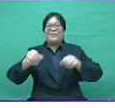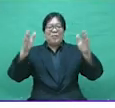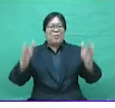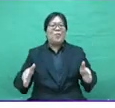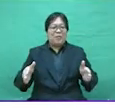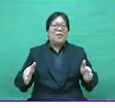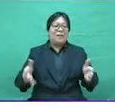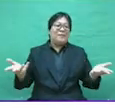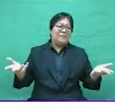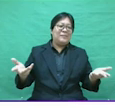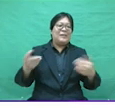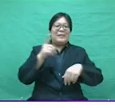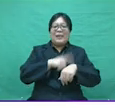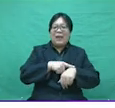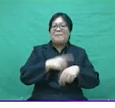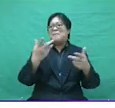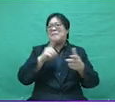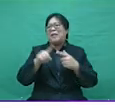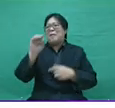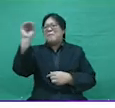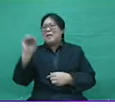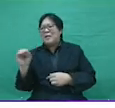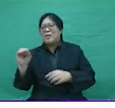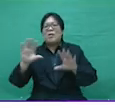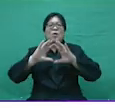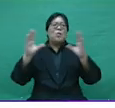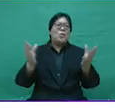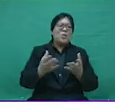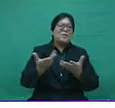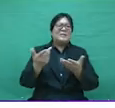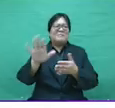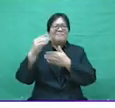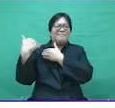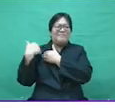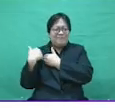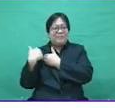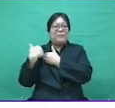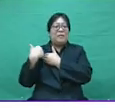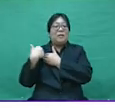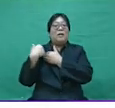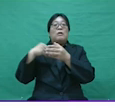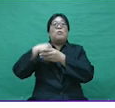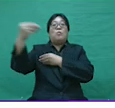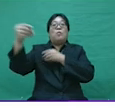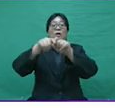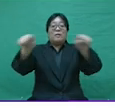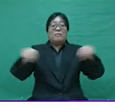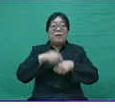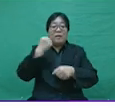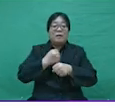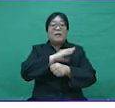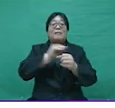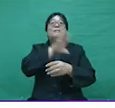for some time or for some percentage of their whole workload outside of the workplace and